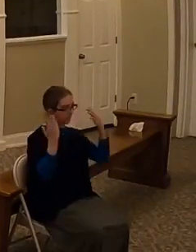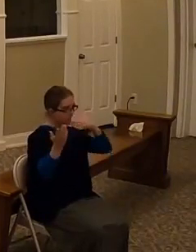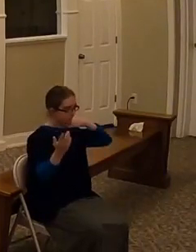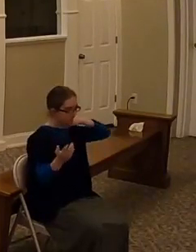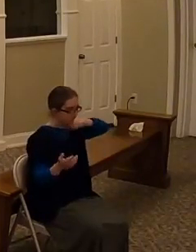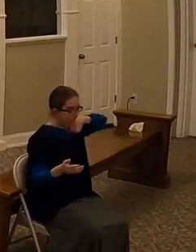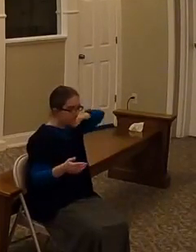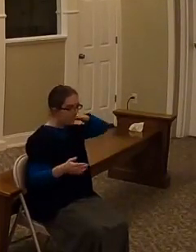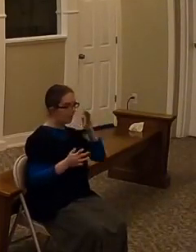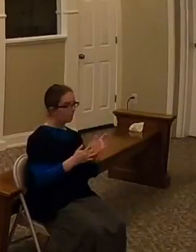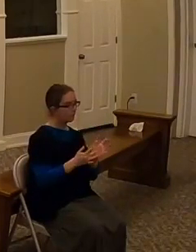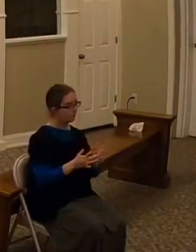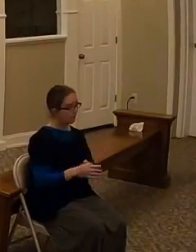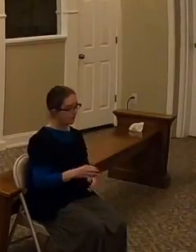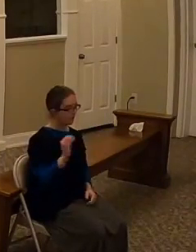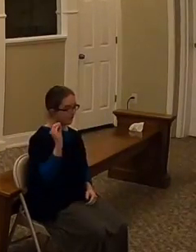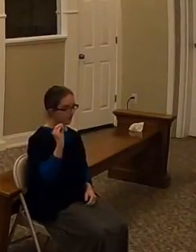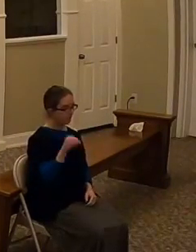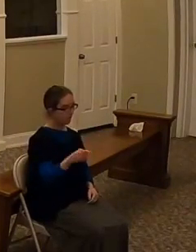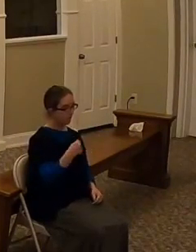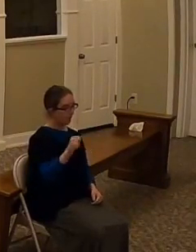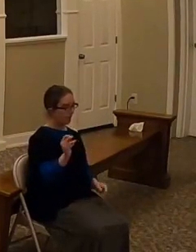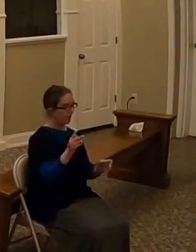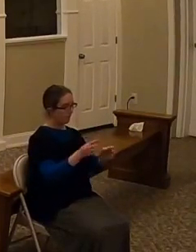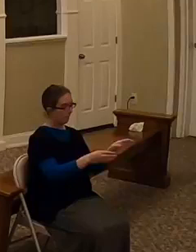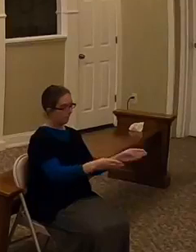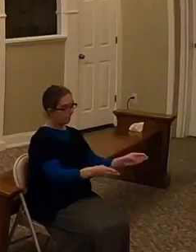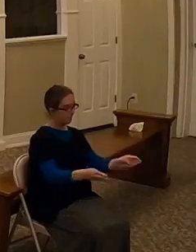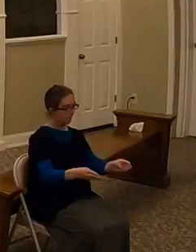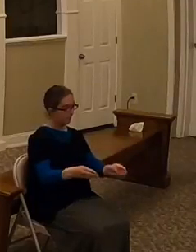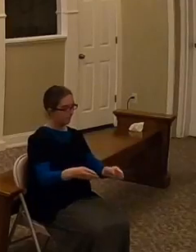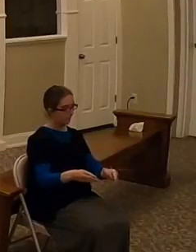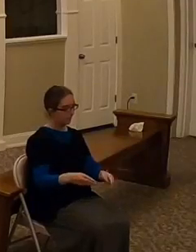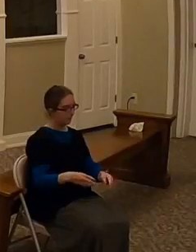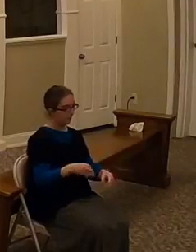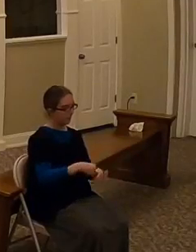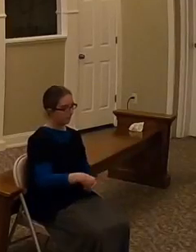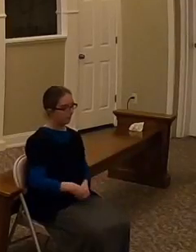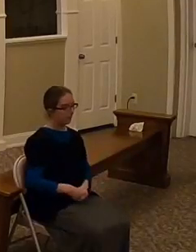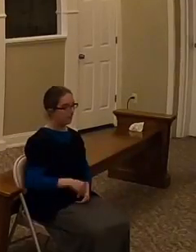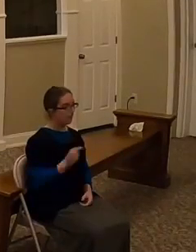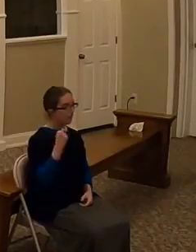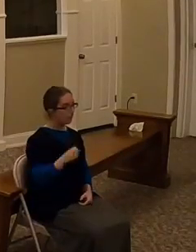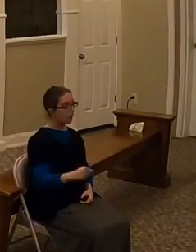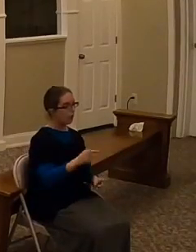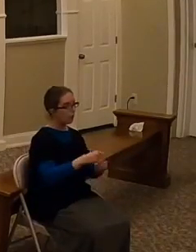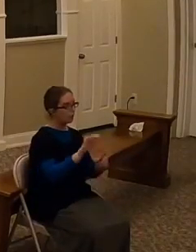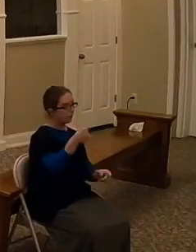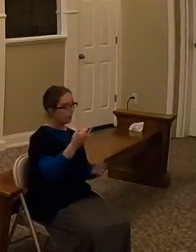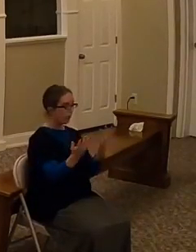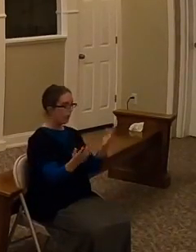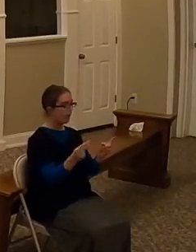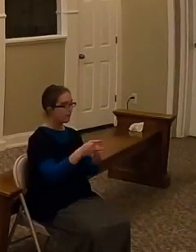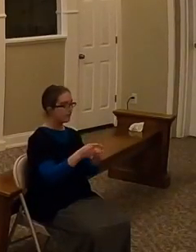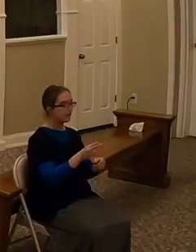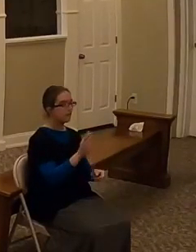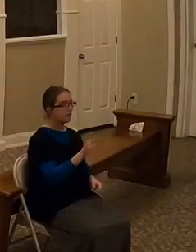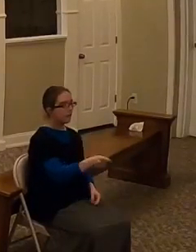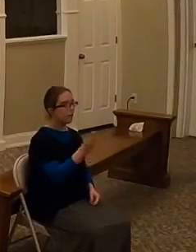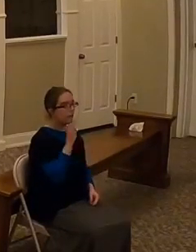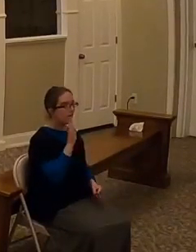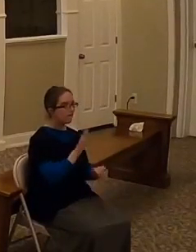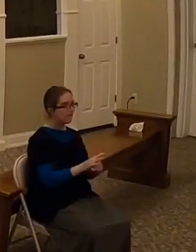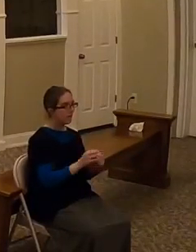Hallelujah. Jesus set the plan. He told the apostles the plan. Go ye into Jerusalem, tarry there till you be endued with